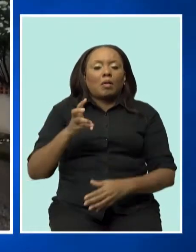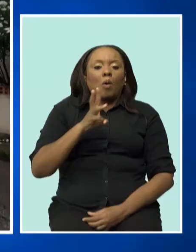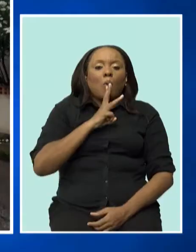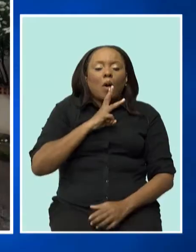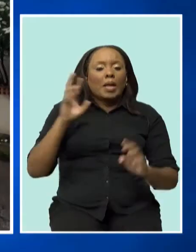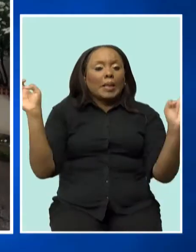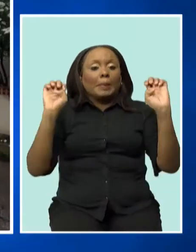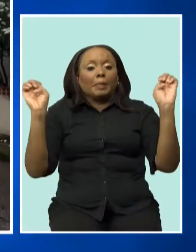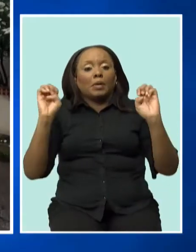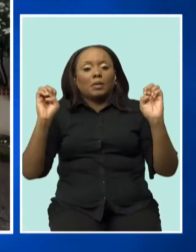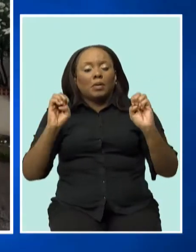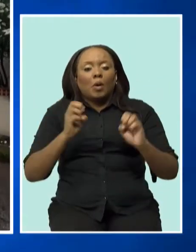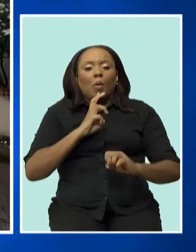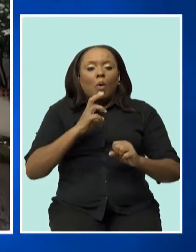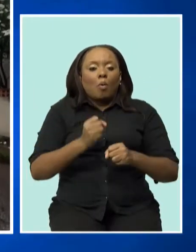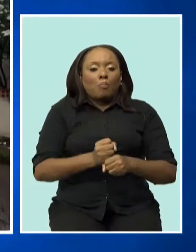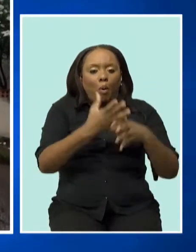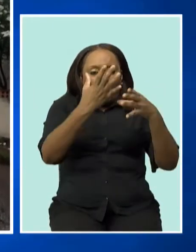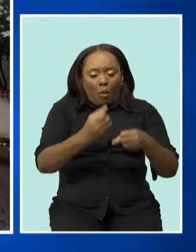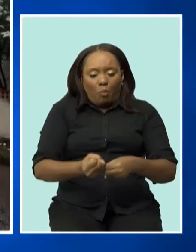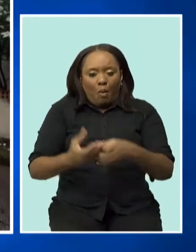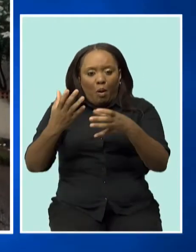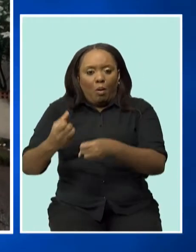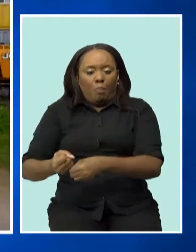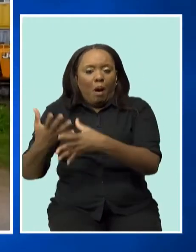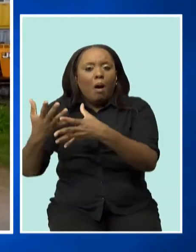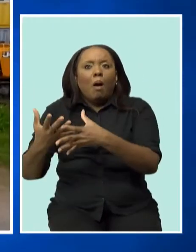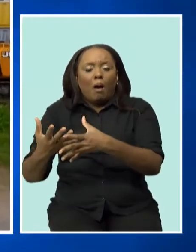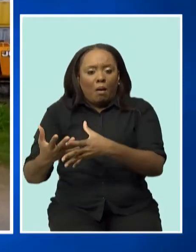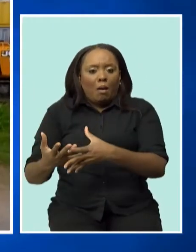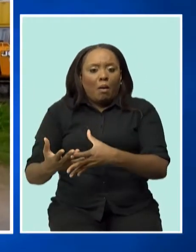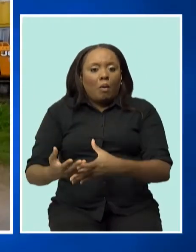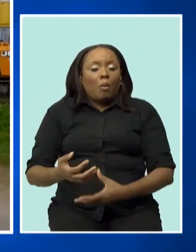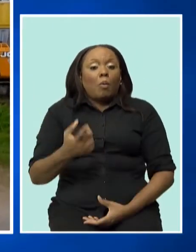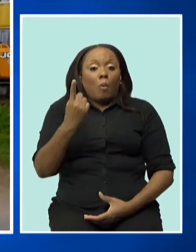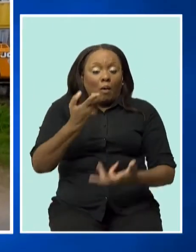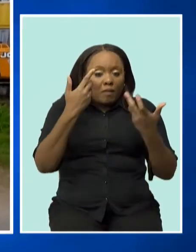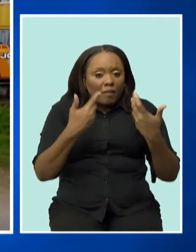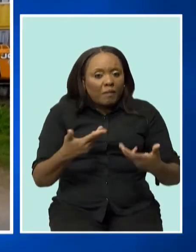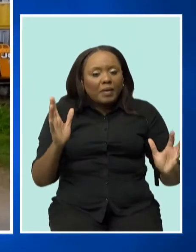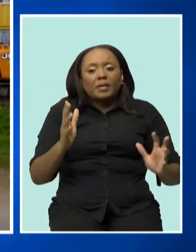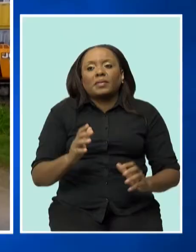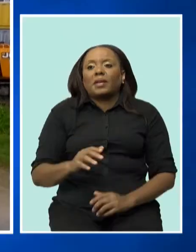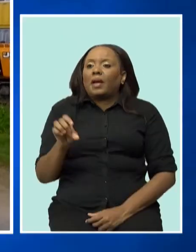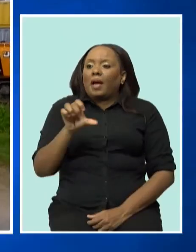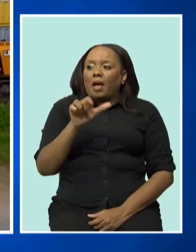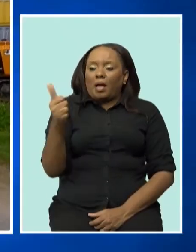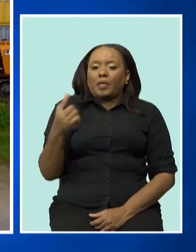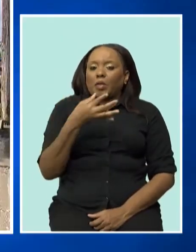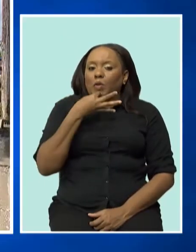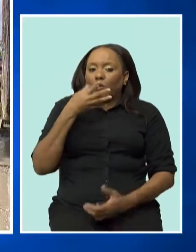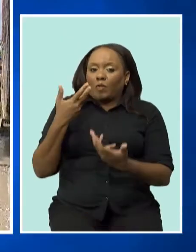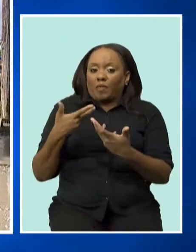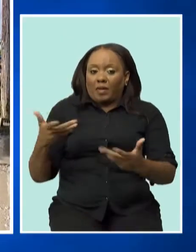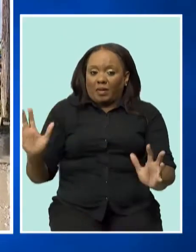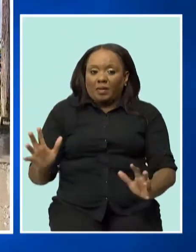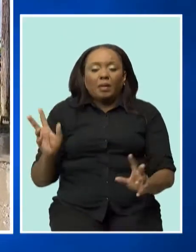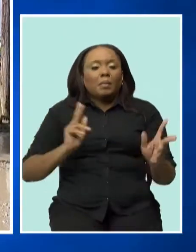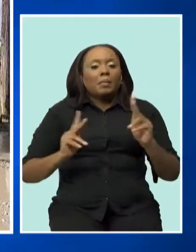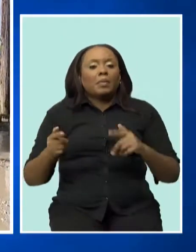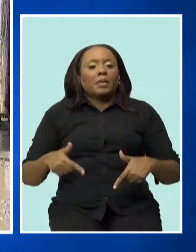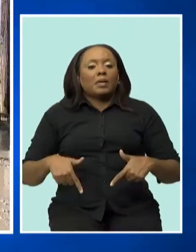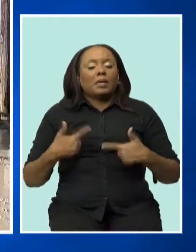emergency repairs in response to a series of bursts on its water distribution network. According to the most recent report, residents